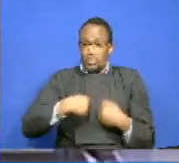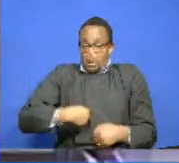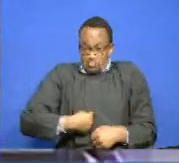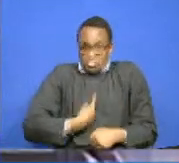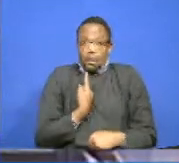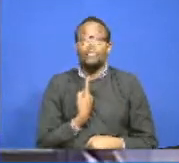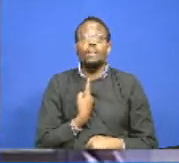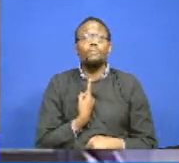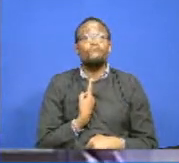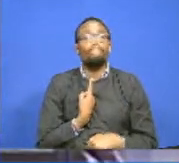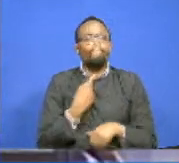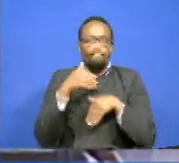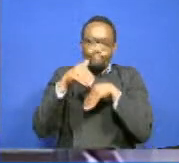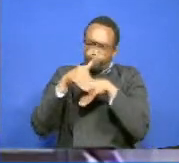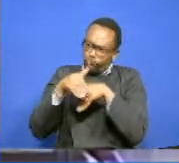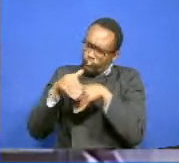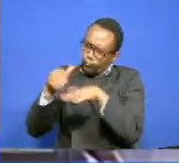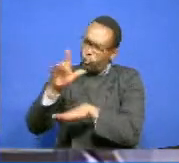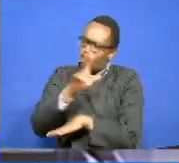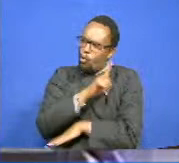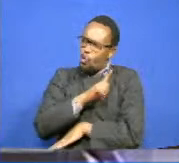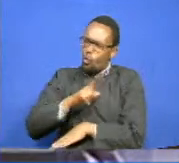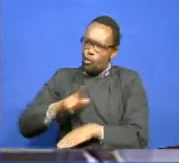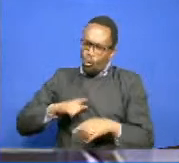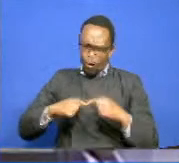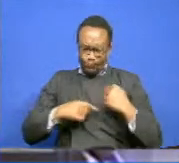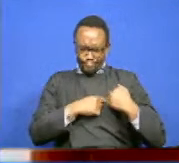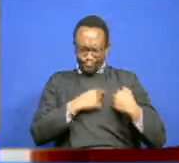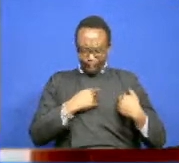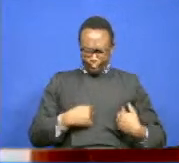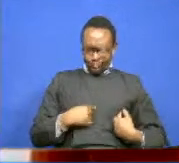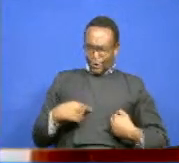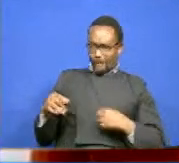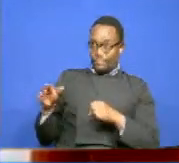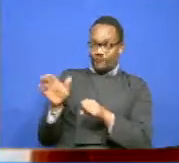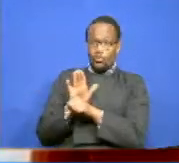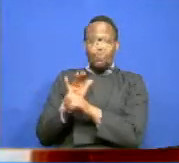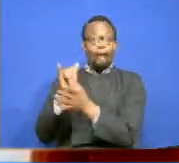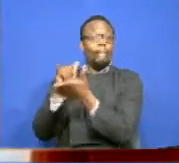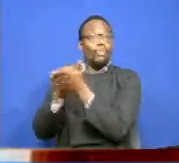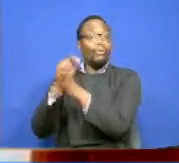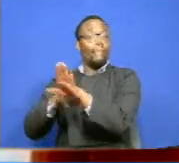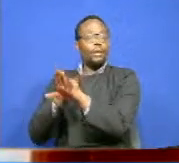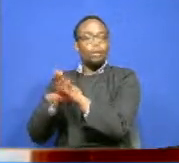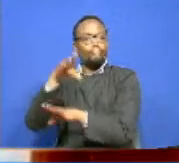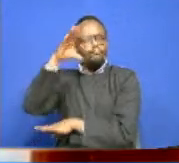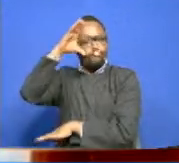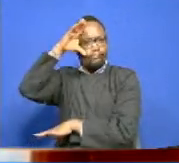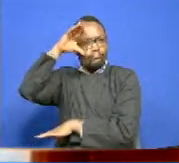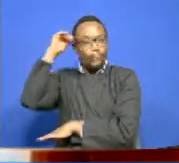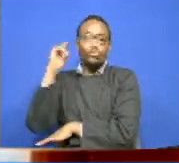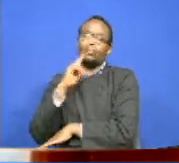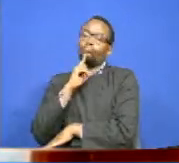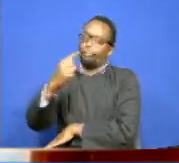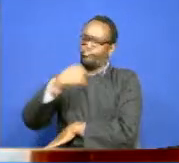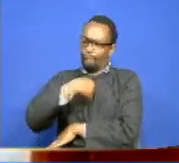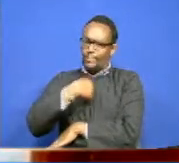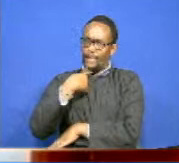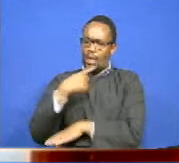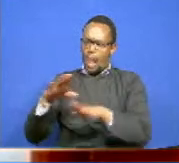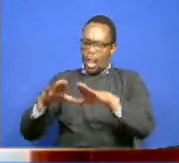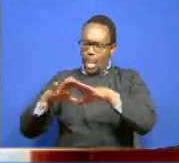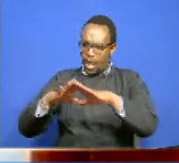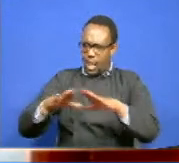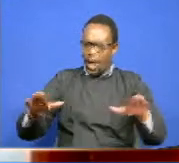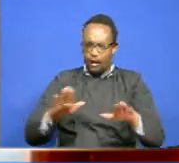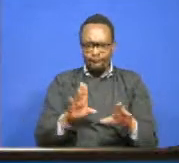however, followed the Lord my God wholeheartedly. So on that day, Moses swore to me, 'The land on which